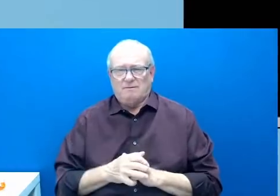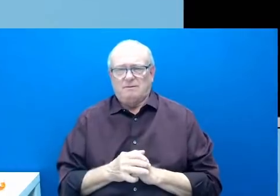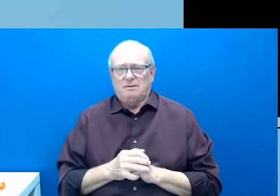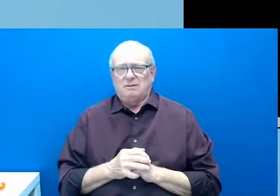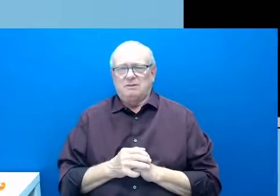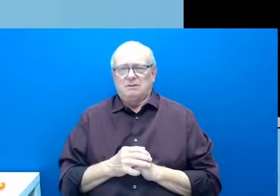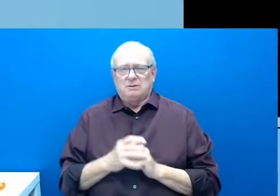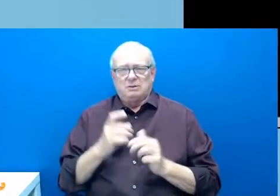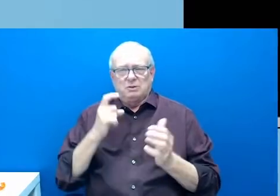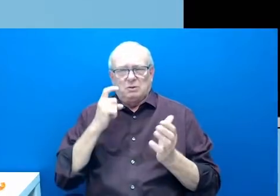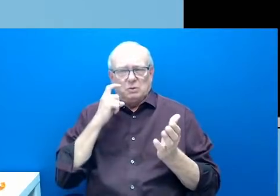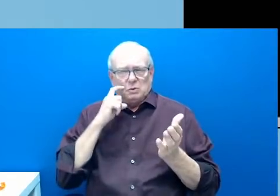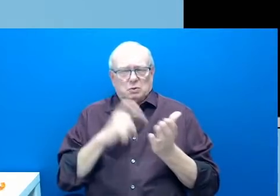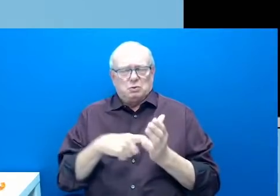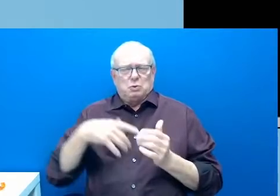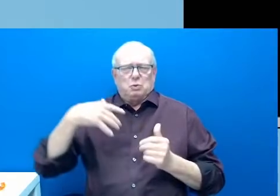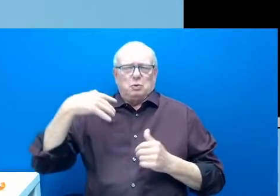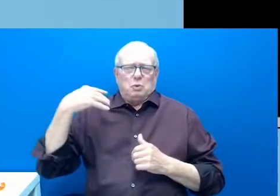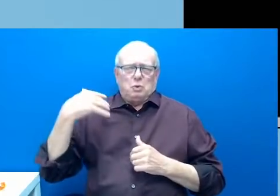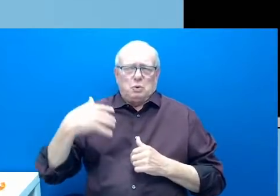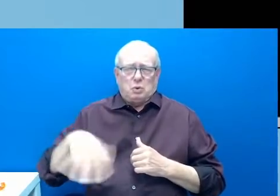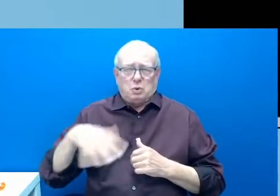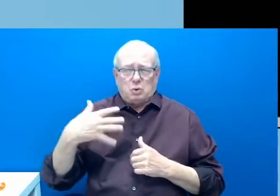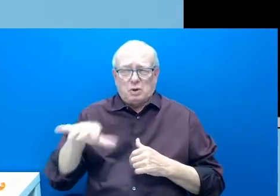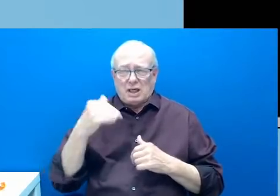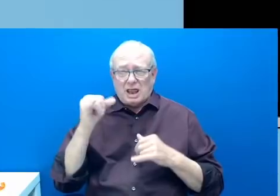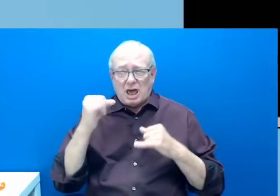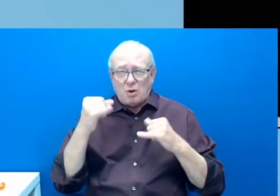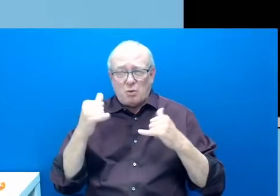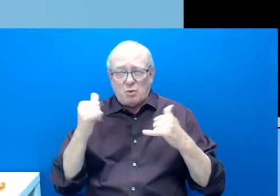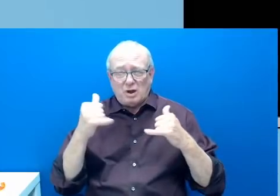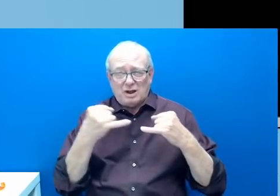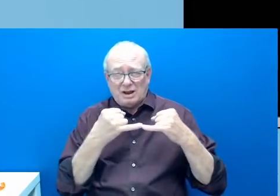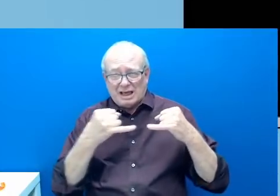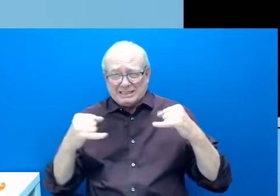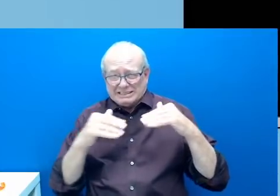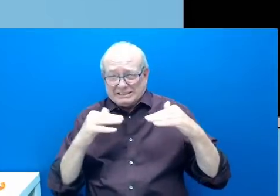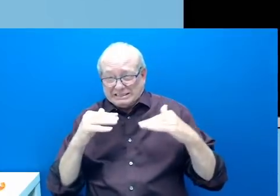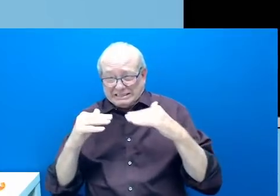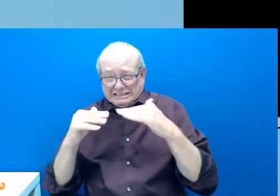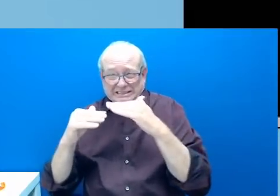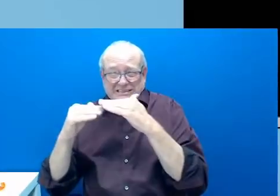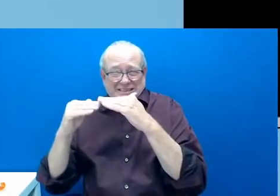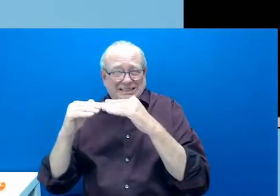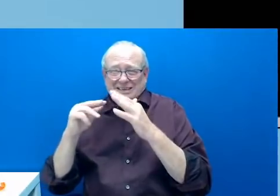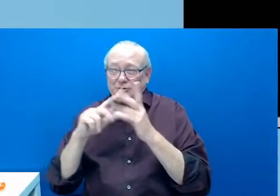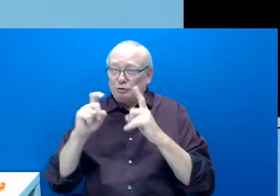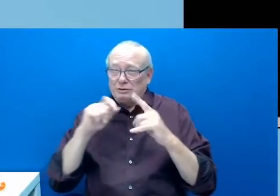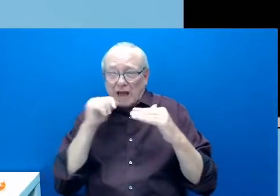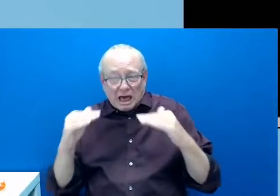see that we're really flirting with that yellow line much closer than we would like.